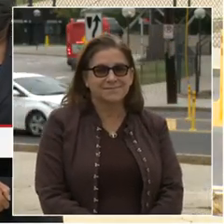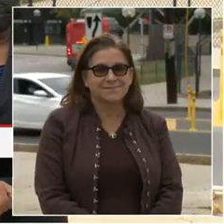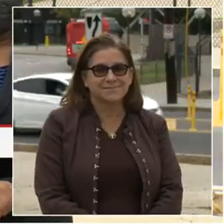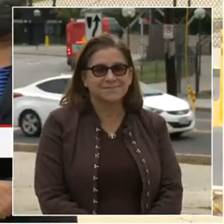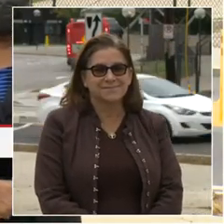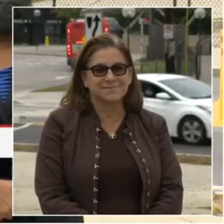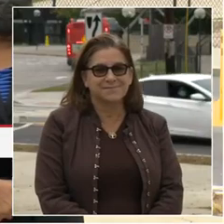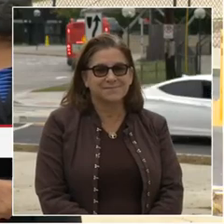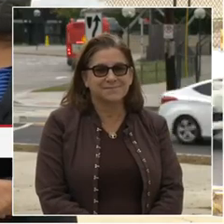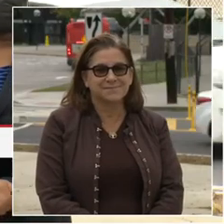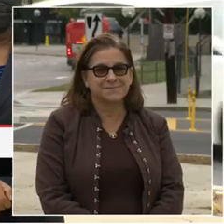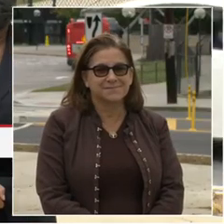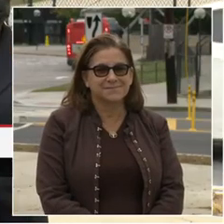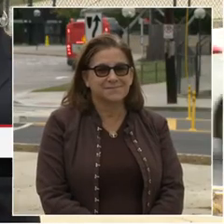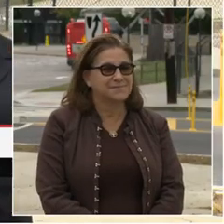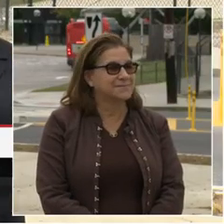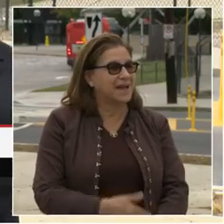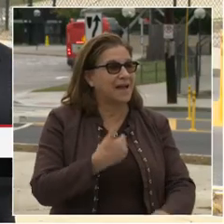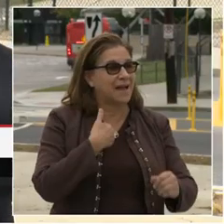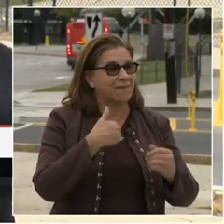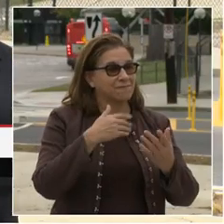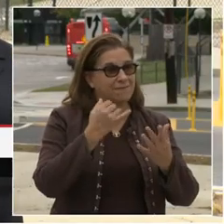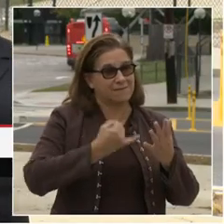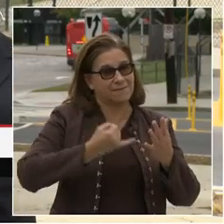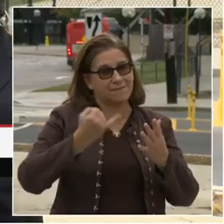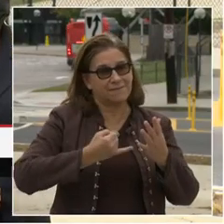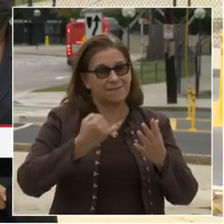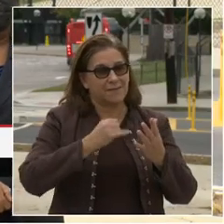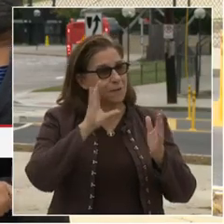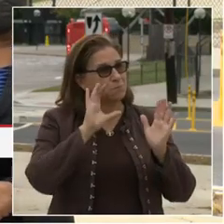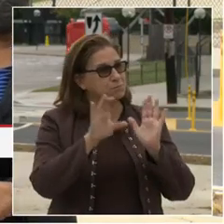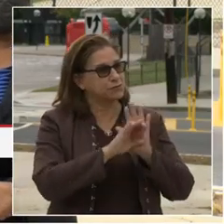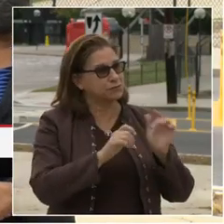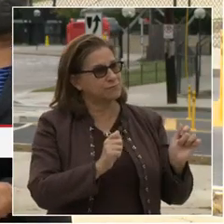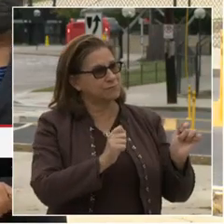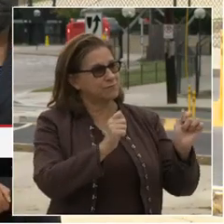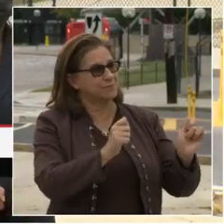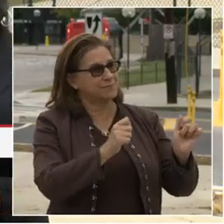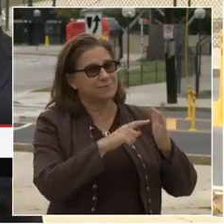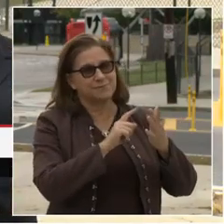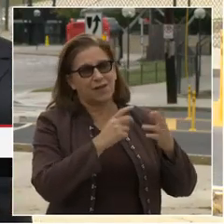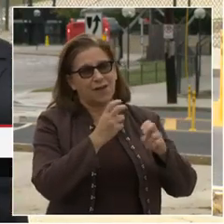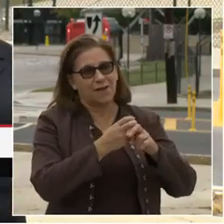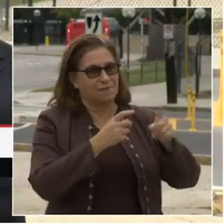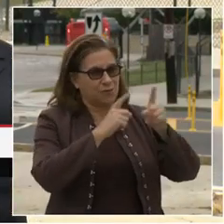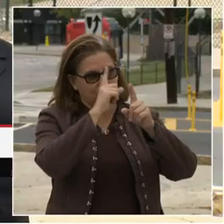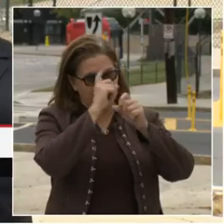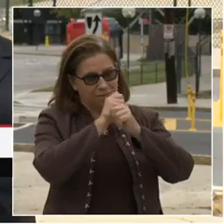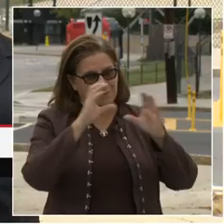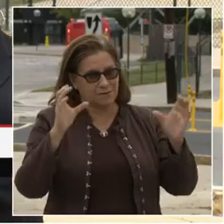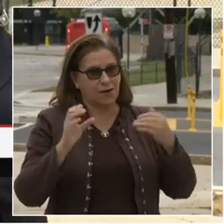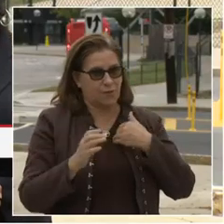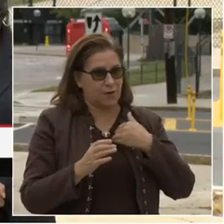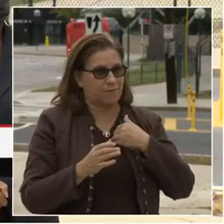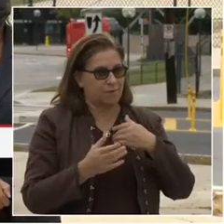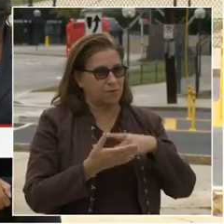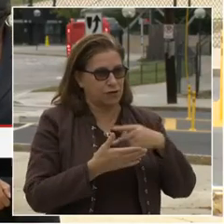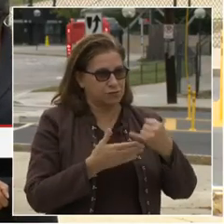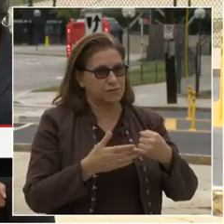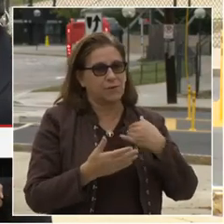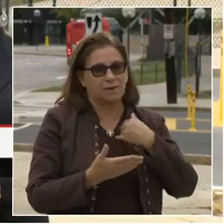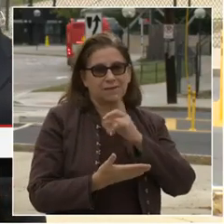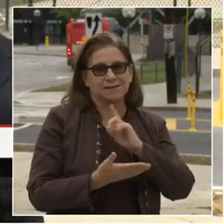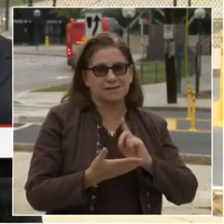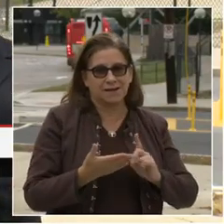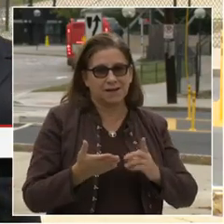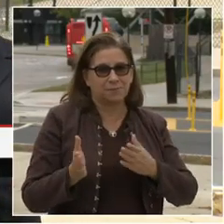projects. And I was involved in a DDOT project for many years. And I dare say it started when I was an ANC commissioner.